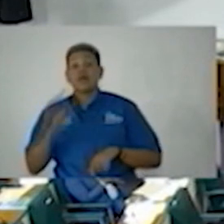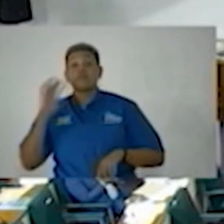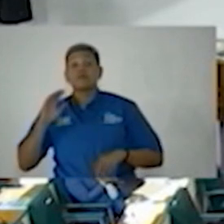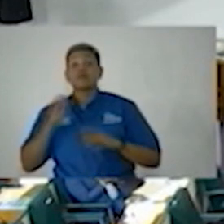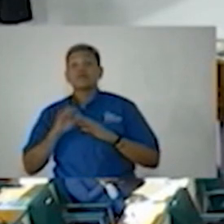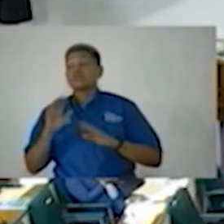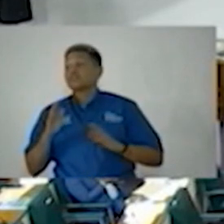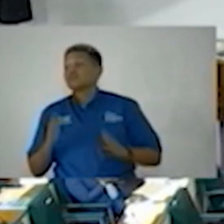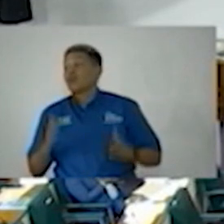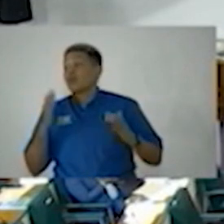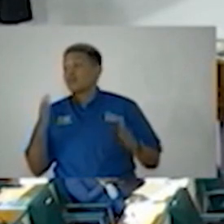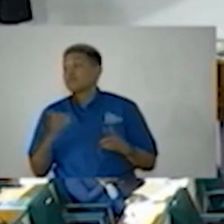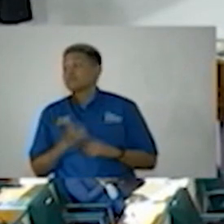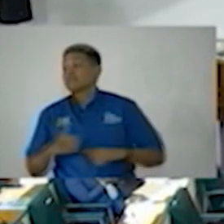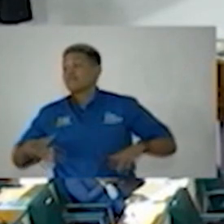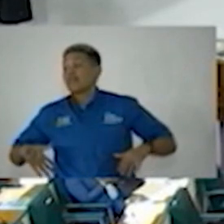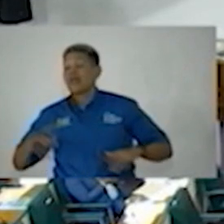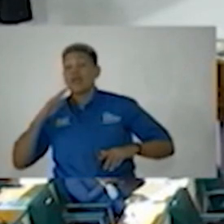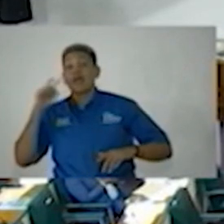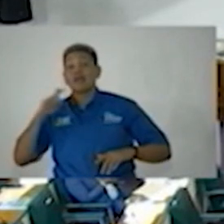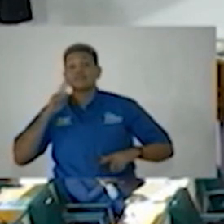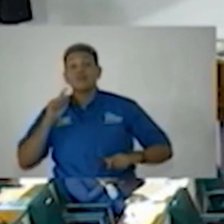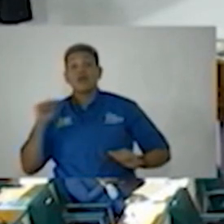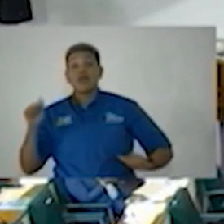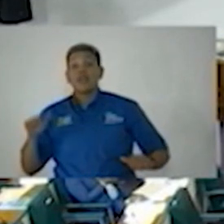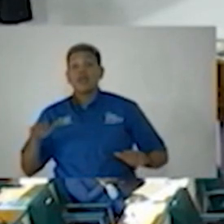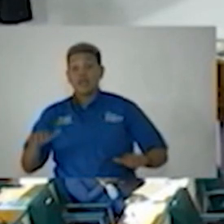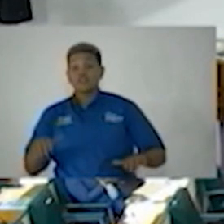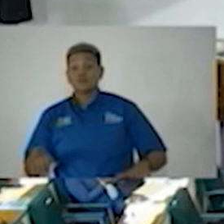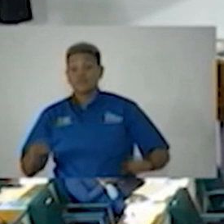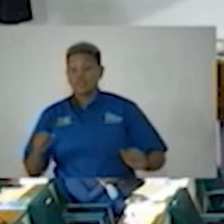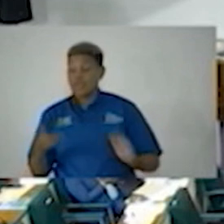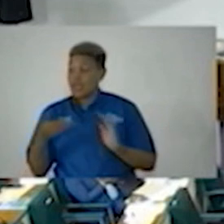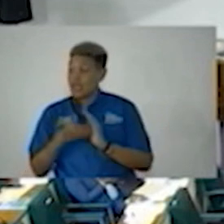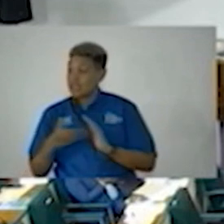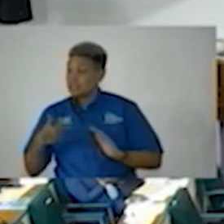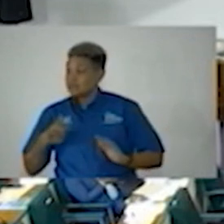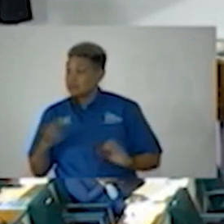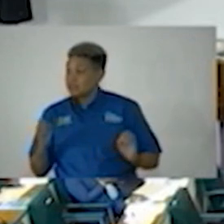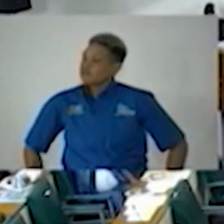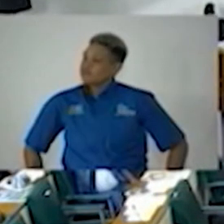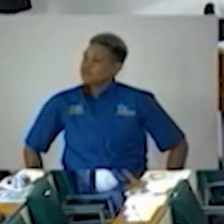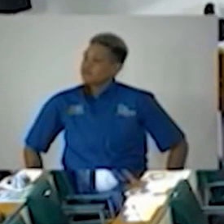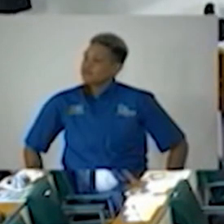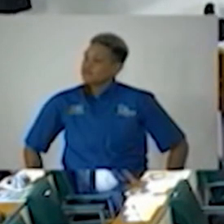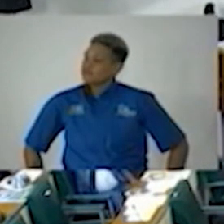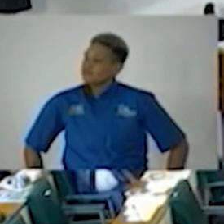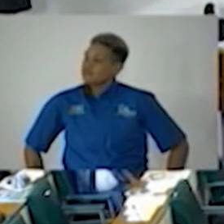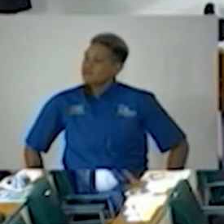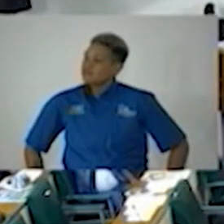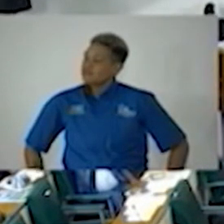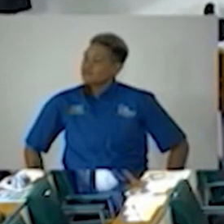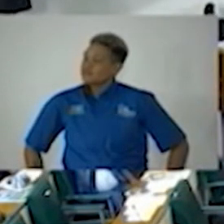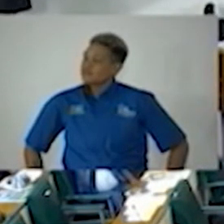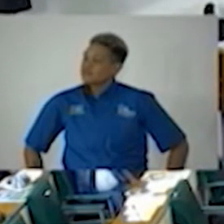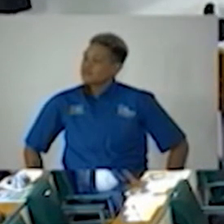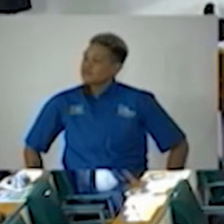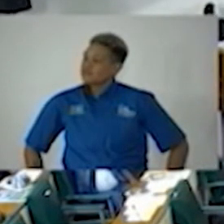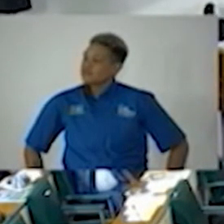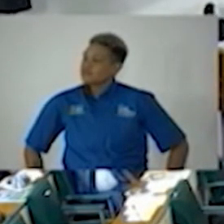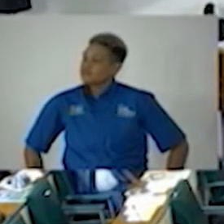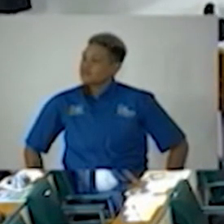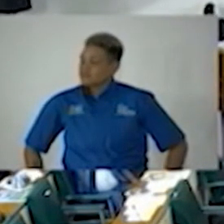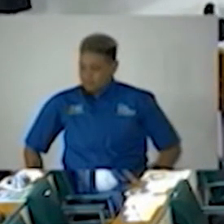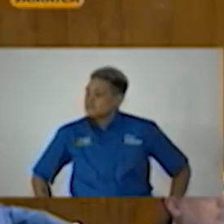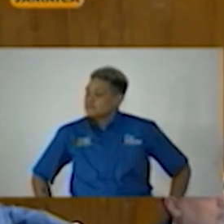was invited to accept 7 principles of public life based on the UK's Nolan Committee report: